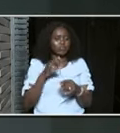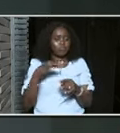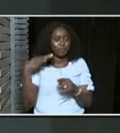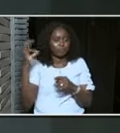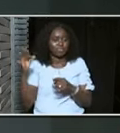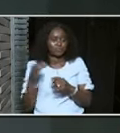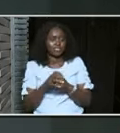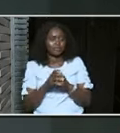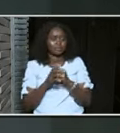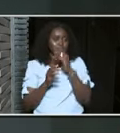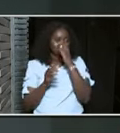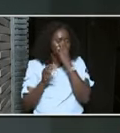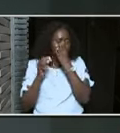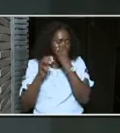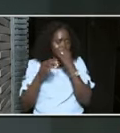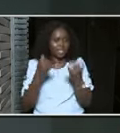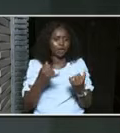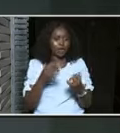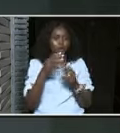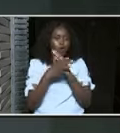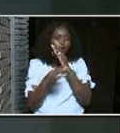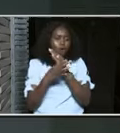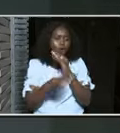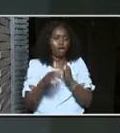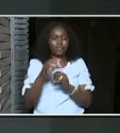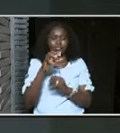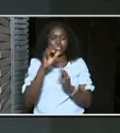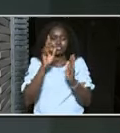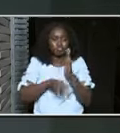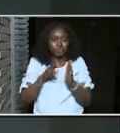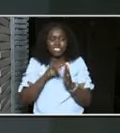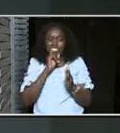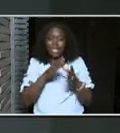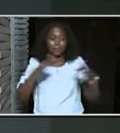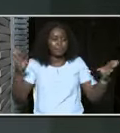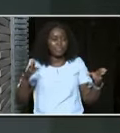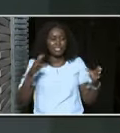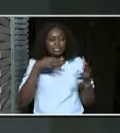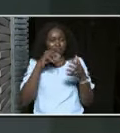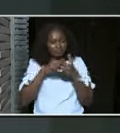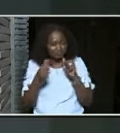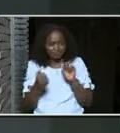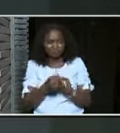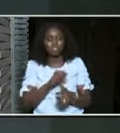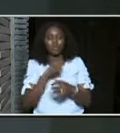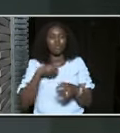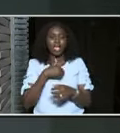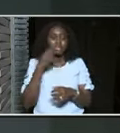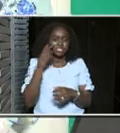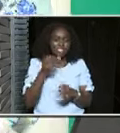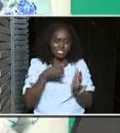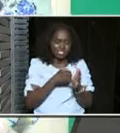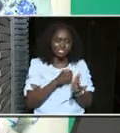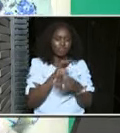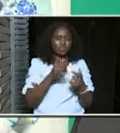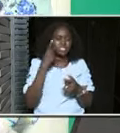oil subsidy is a big problem. It's a big issue. And we have seen it. All of us are aware of the level of